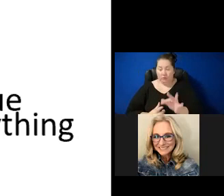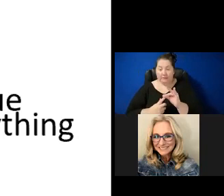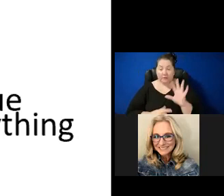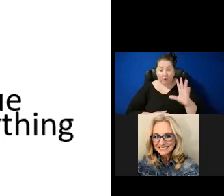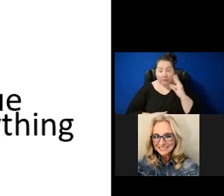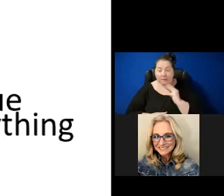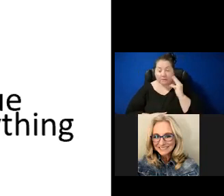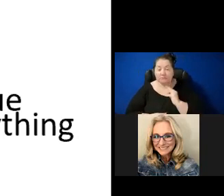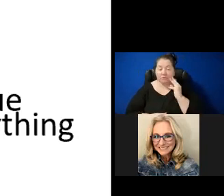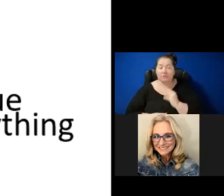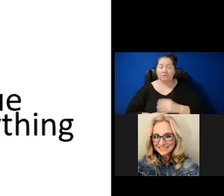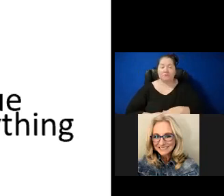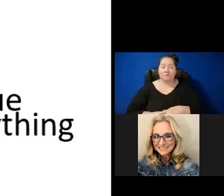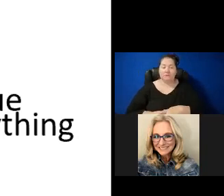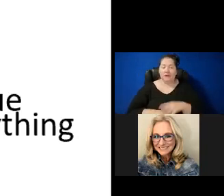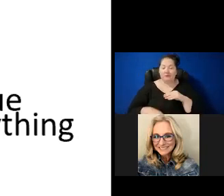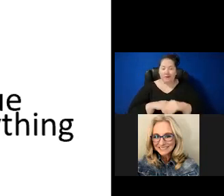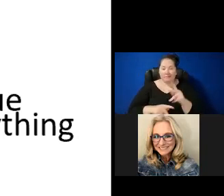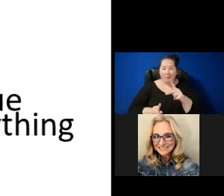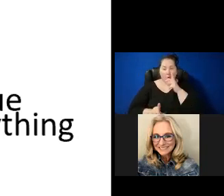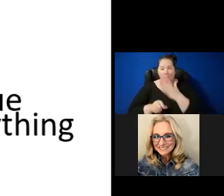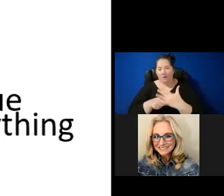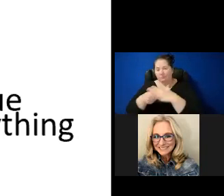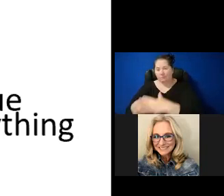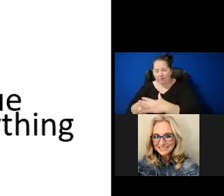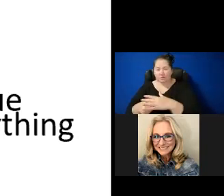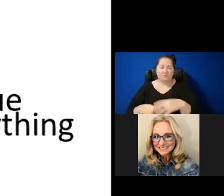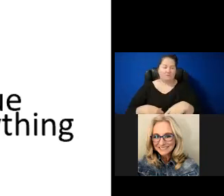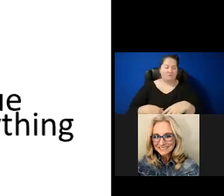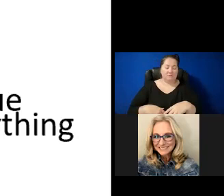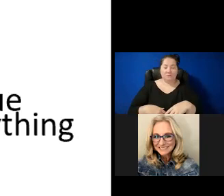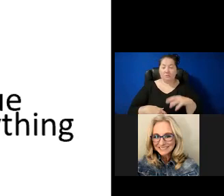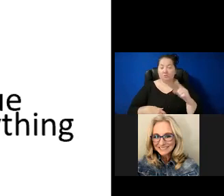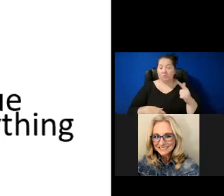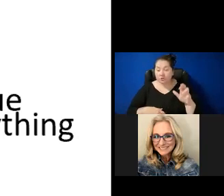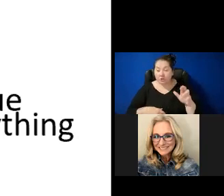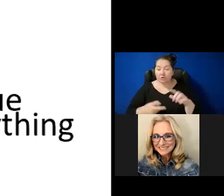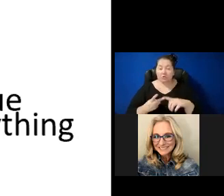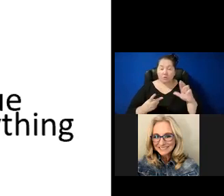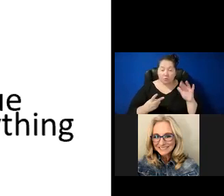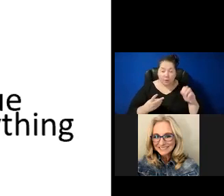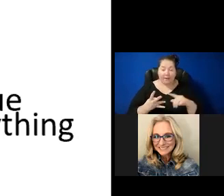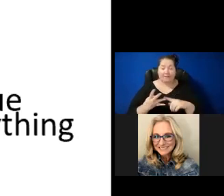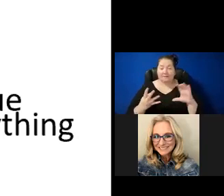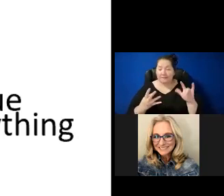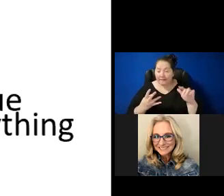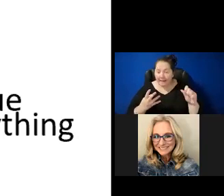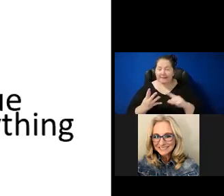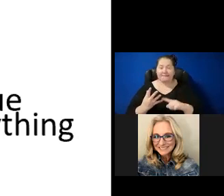experiences affect marginalized people when it comes to gender, race, class, sexual orientation, physical ability,